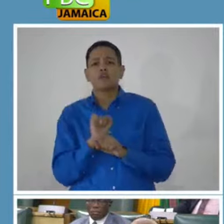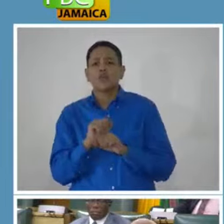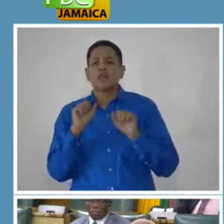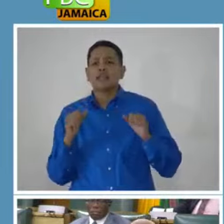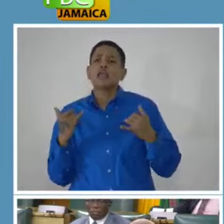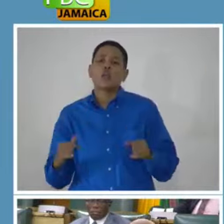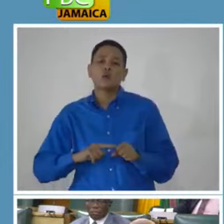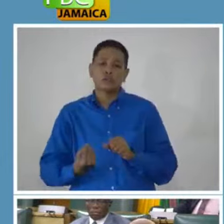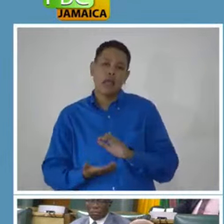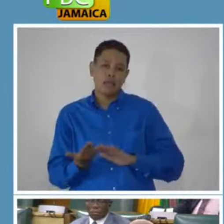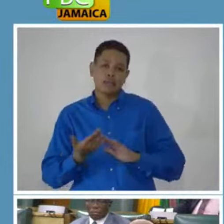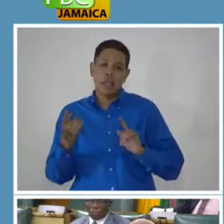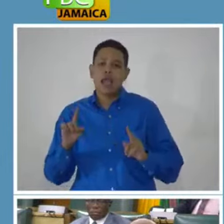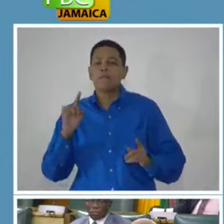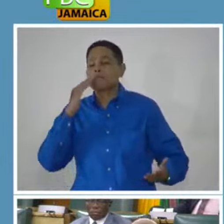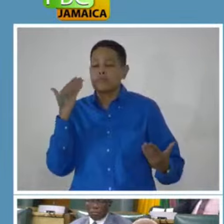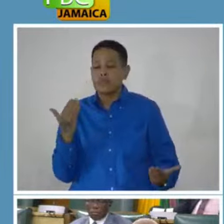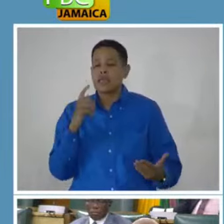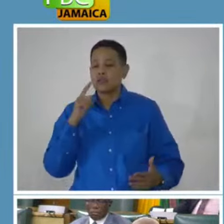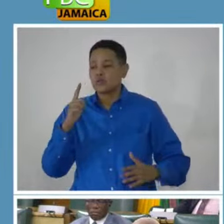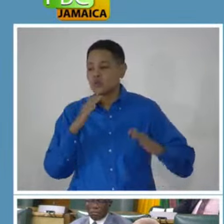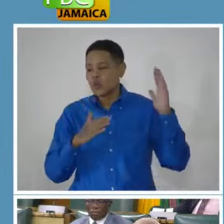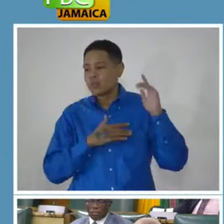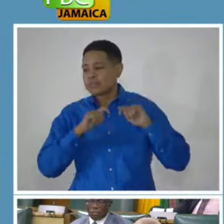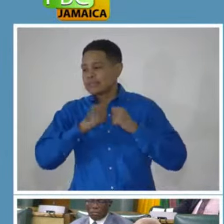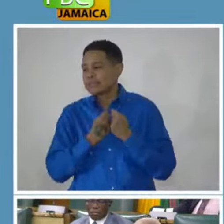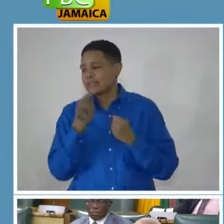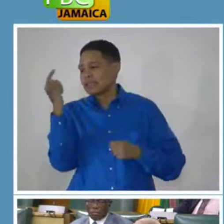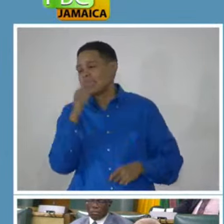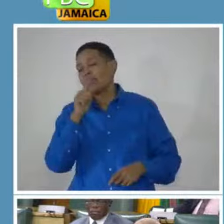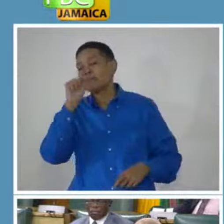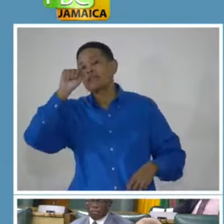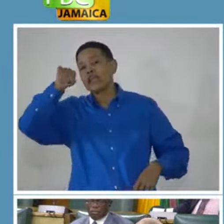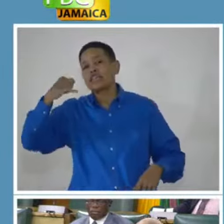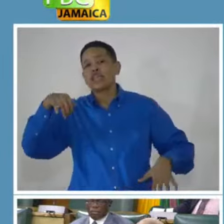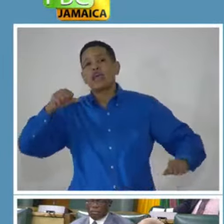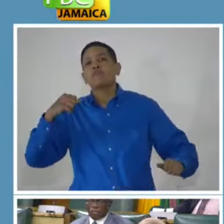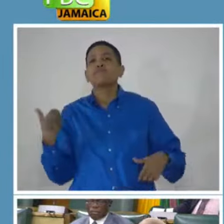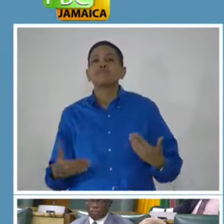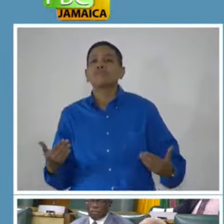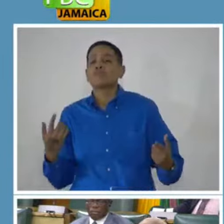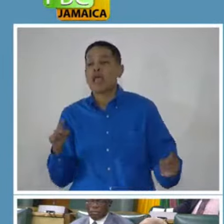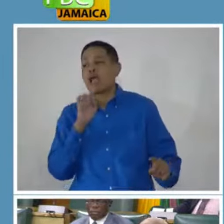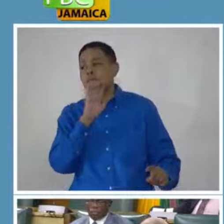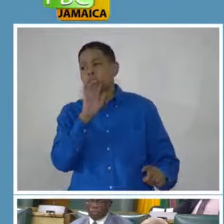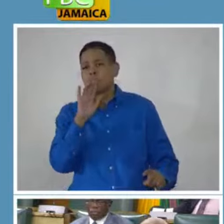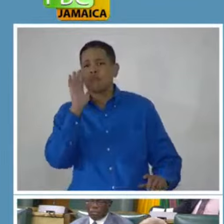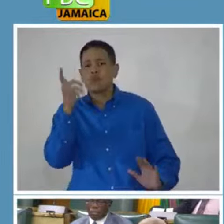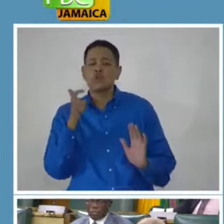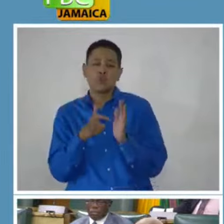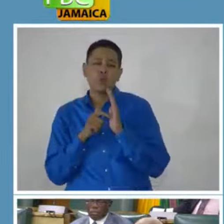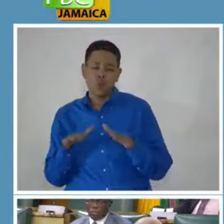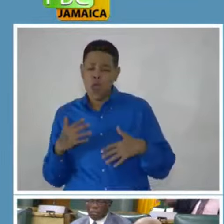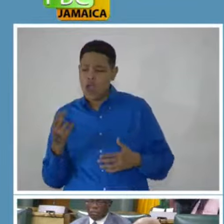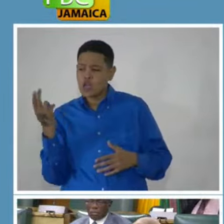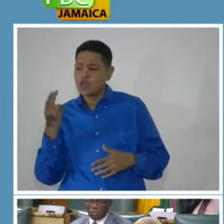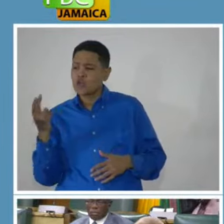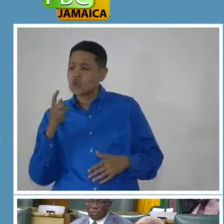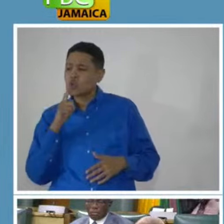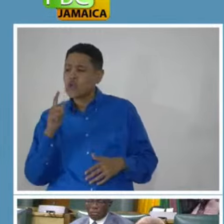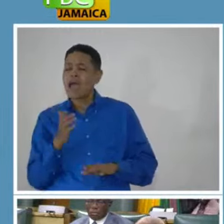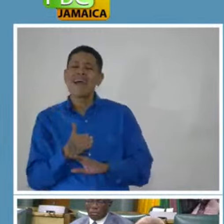begin. Thank you to the dedicated team at the TAJ It is going to require use of